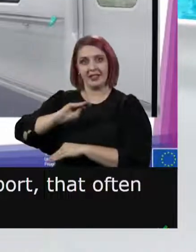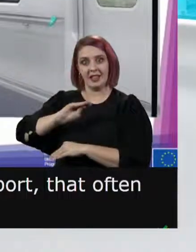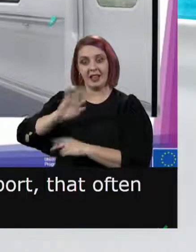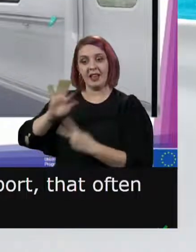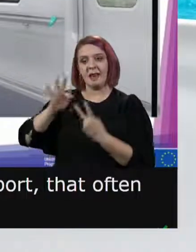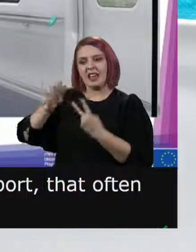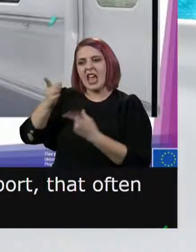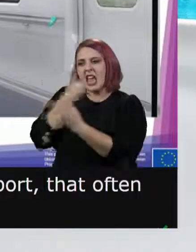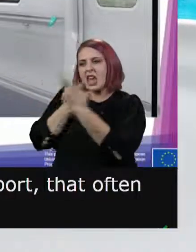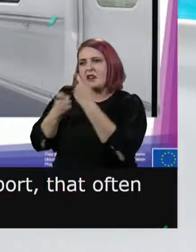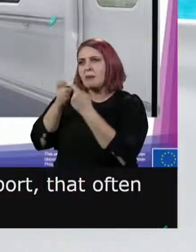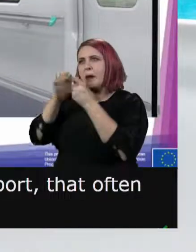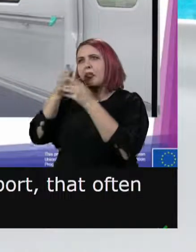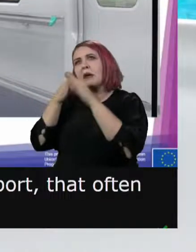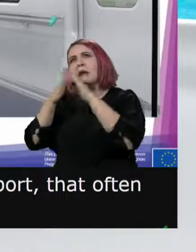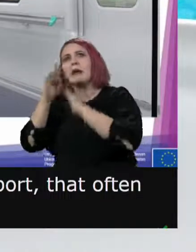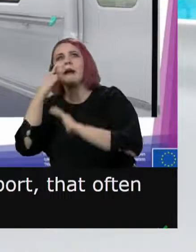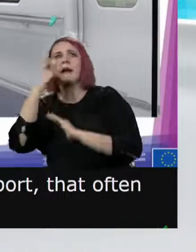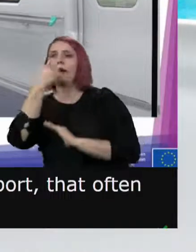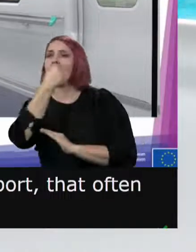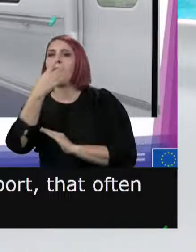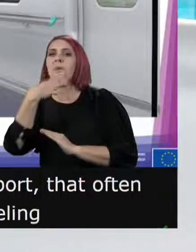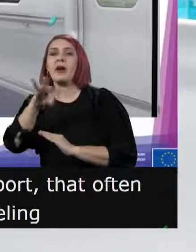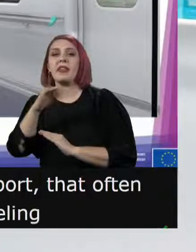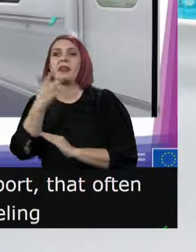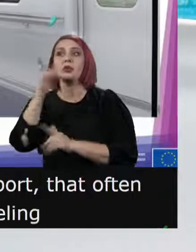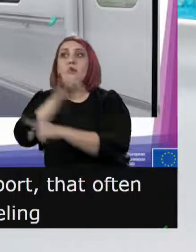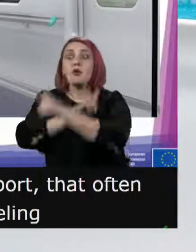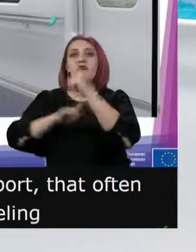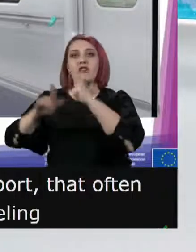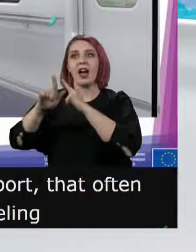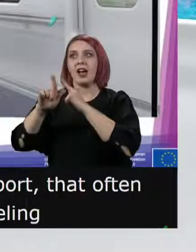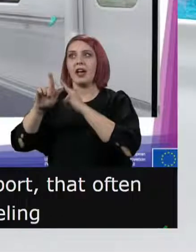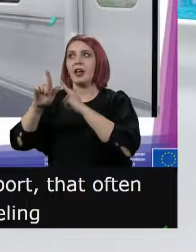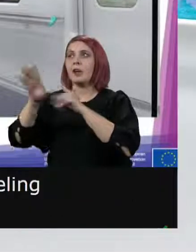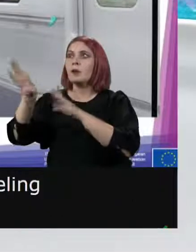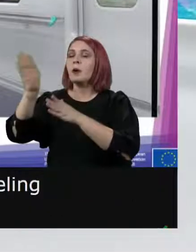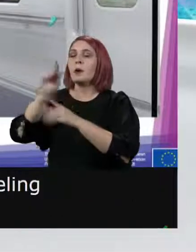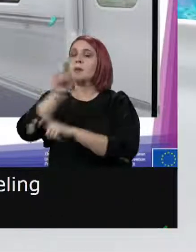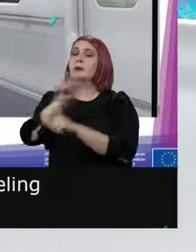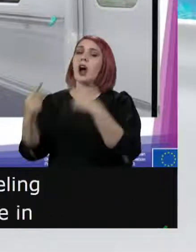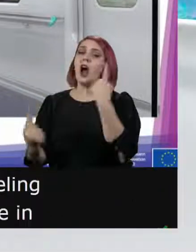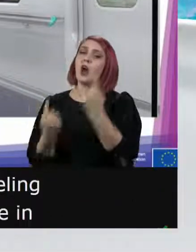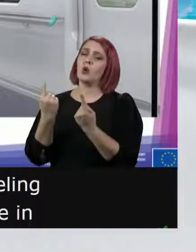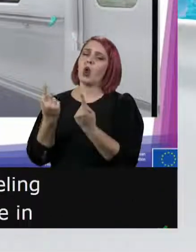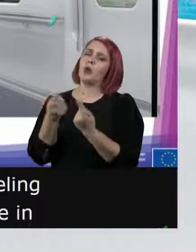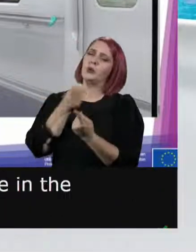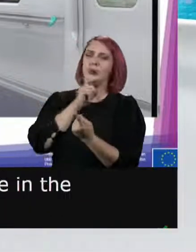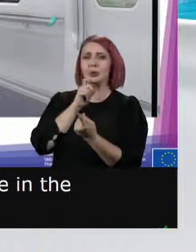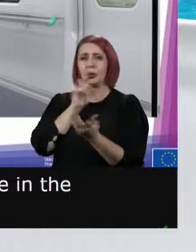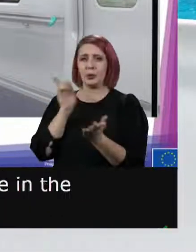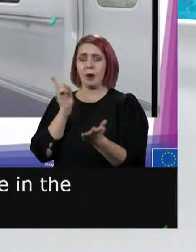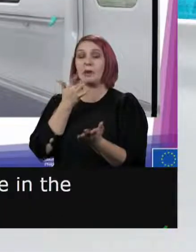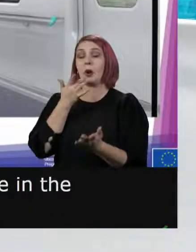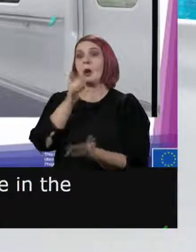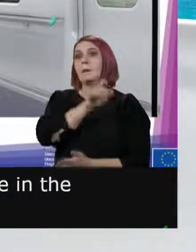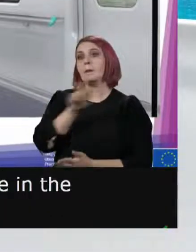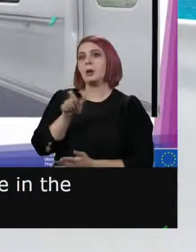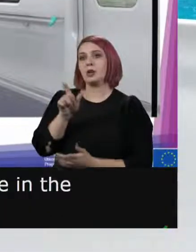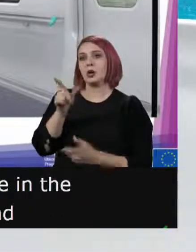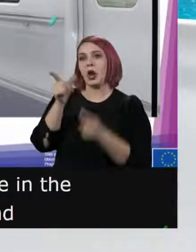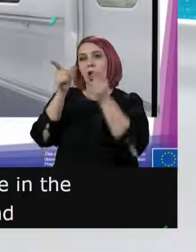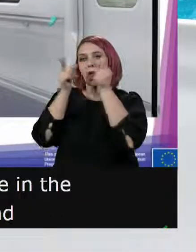quite difficult. And many of people in the discussion, particularly those with limited sight and those who found it challenging to read